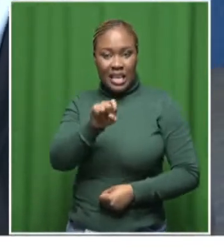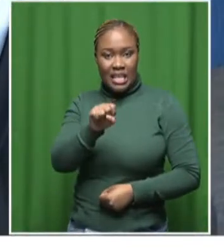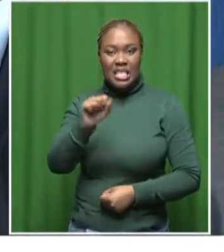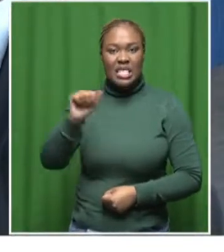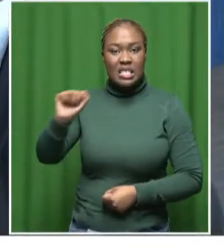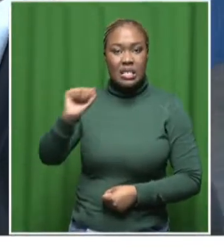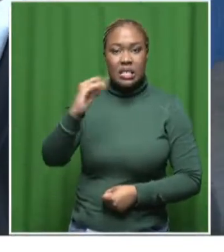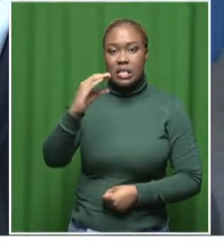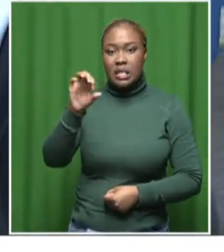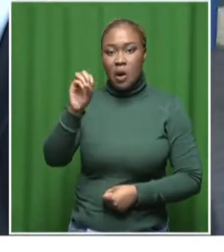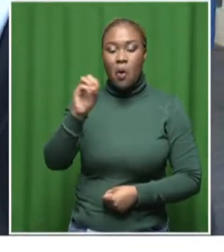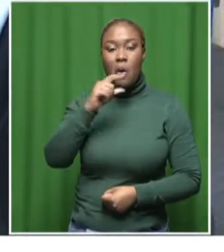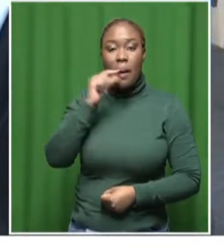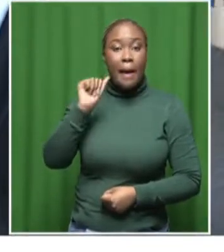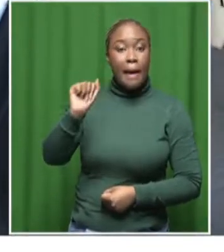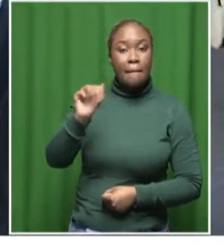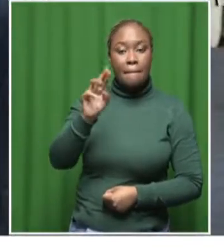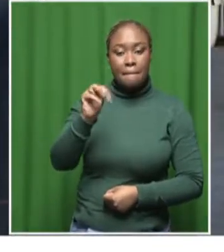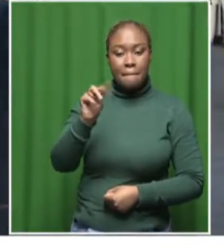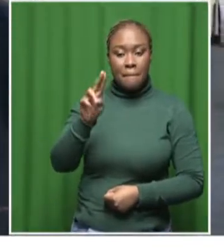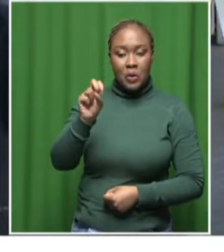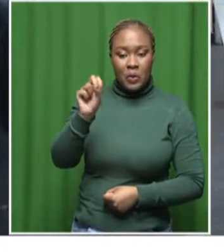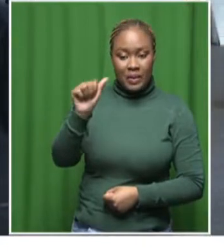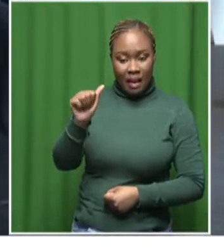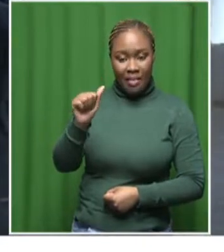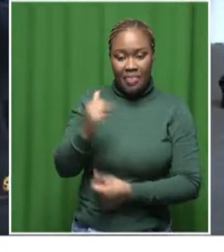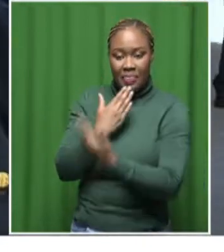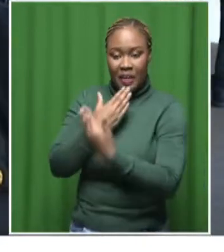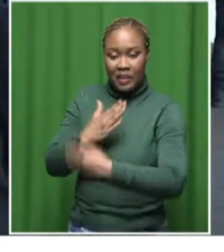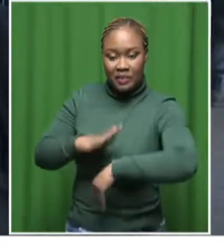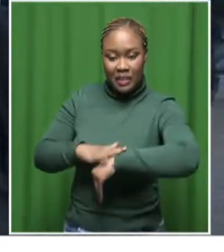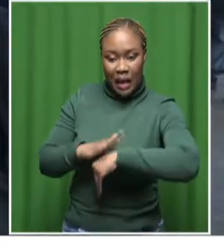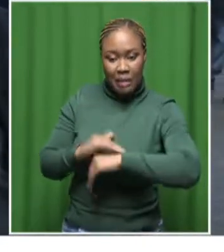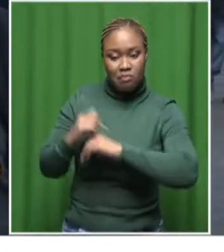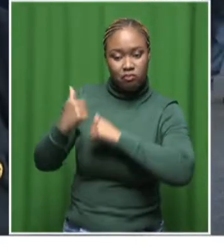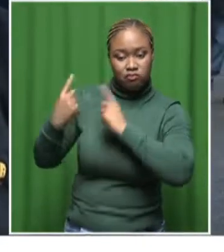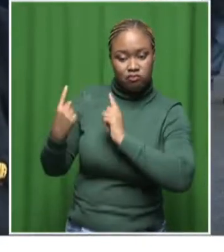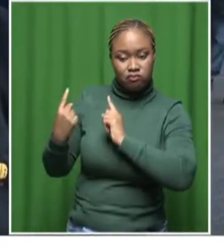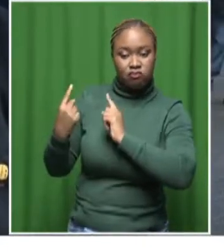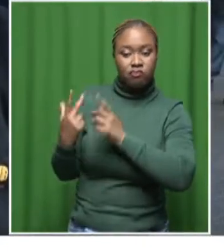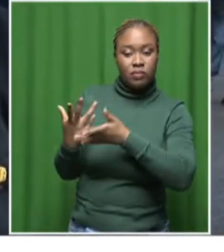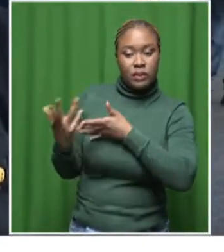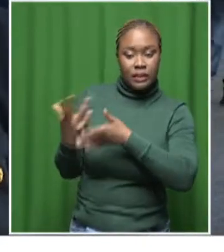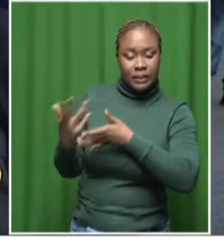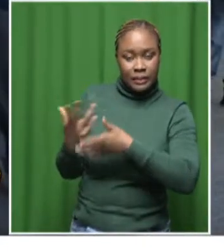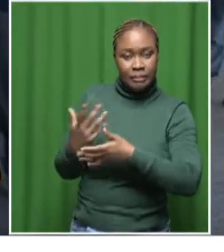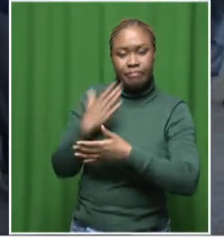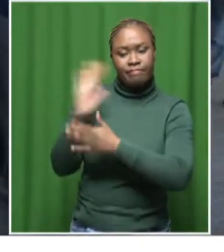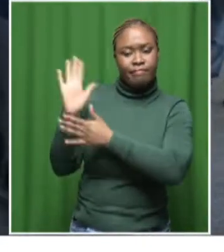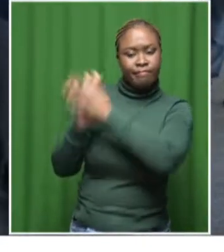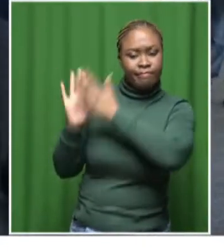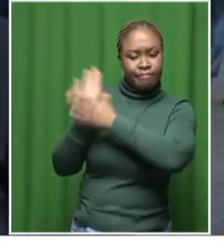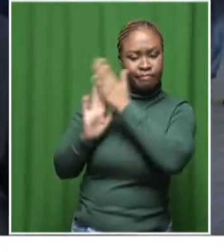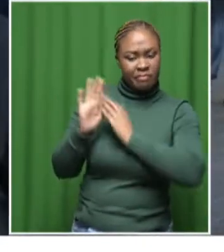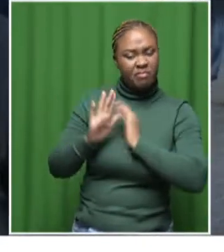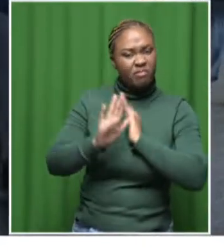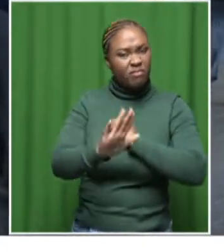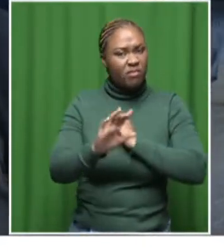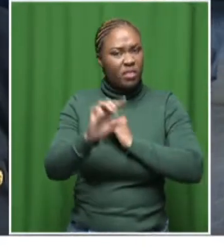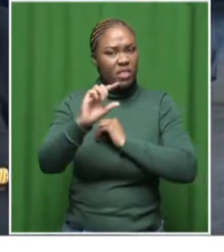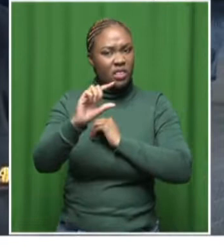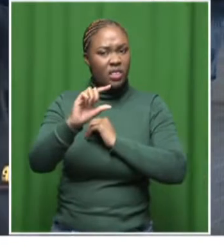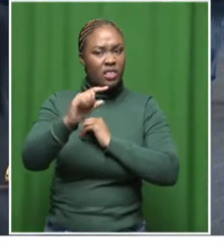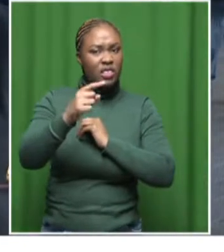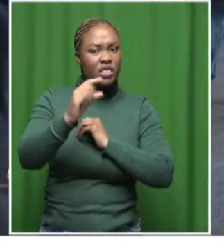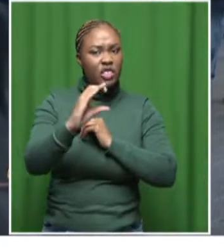Mosa Mabuza. So we thank you very much for your time here at the SABC. Just tell us, what does the CGS do?